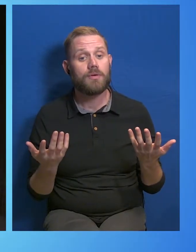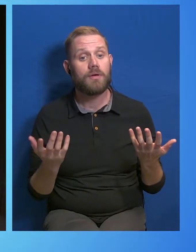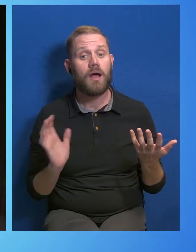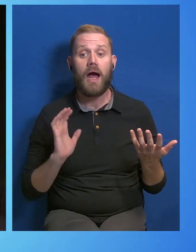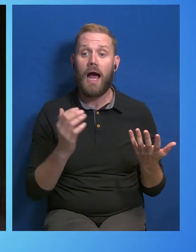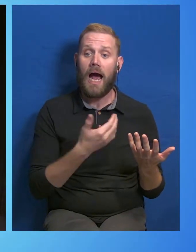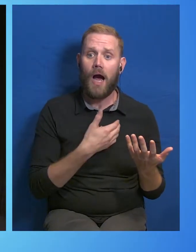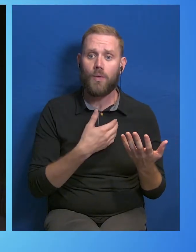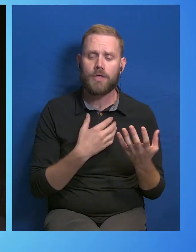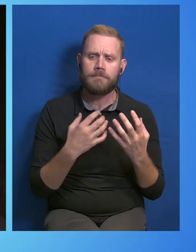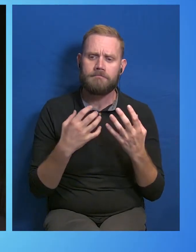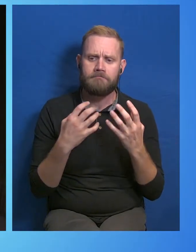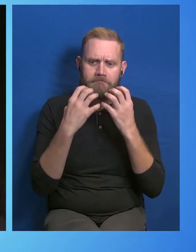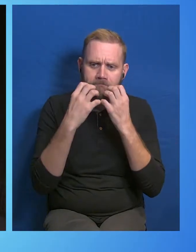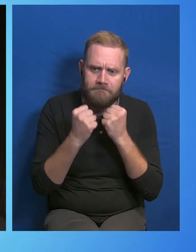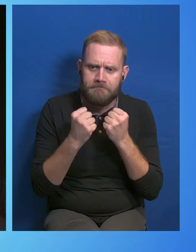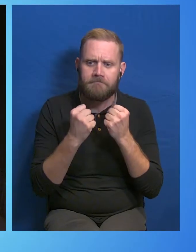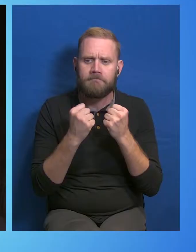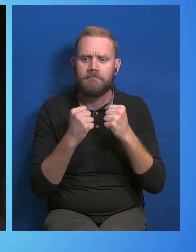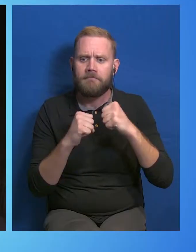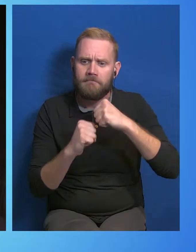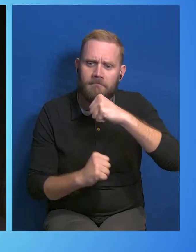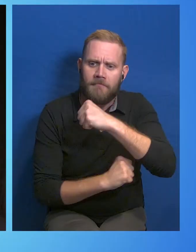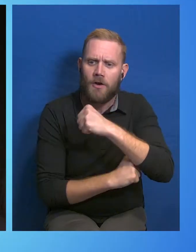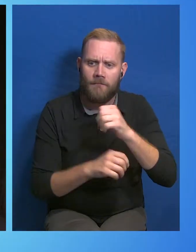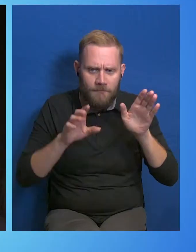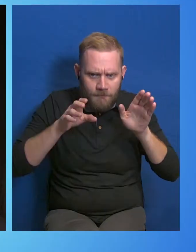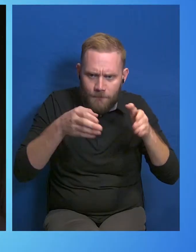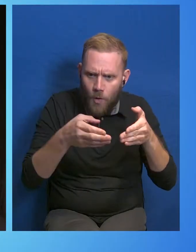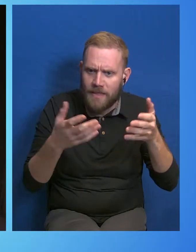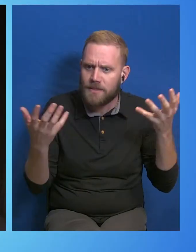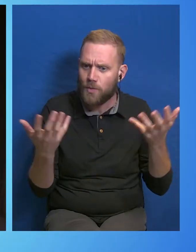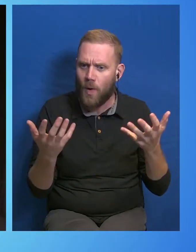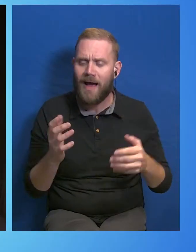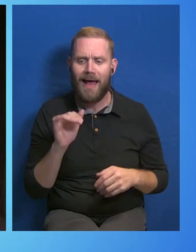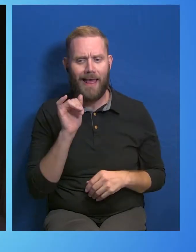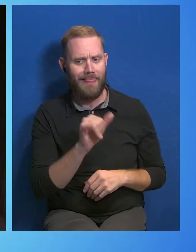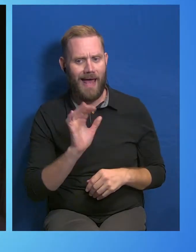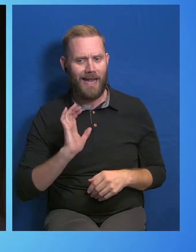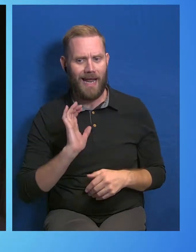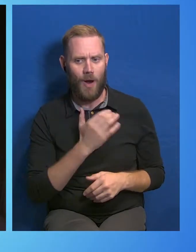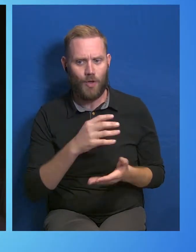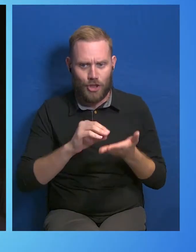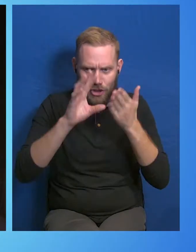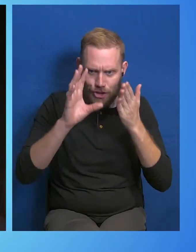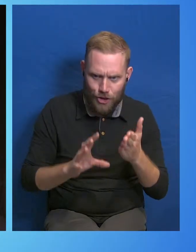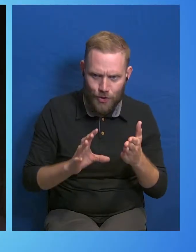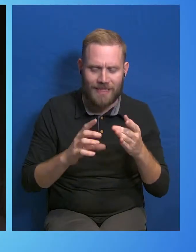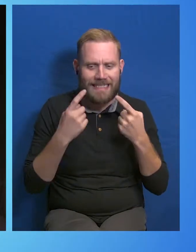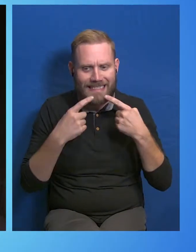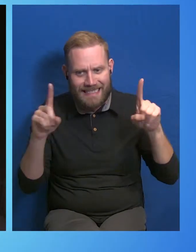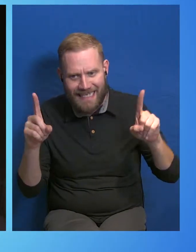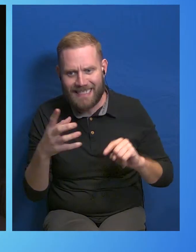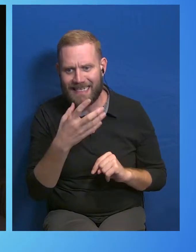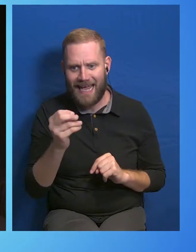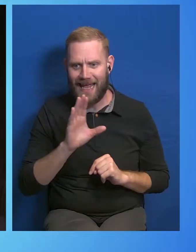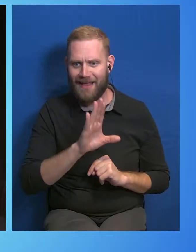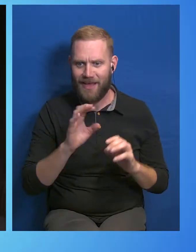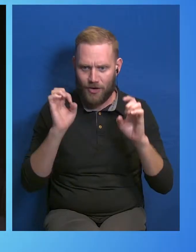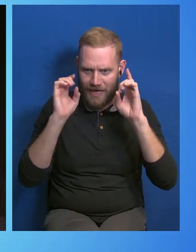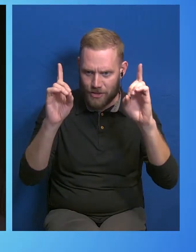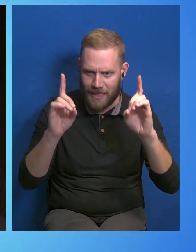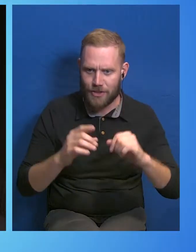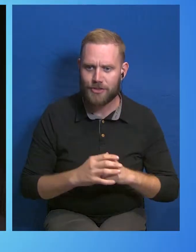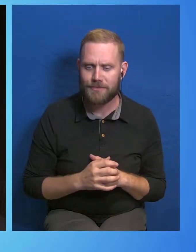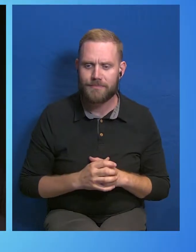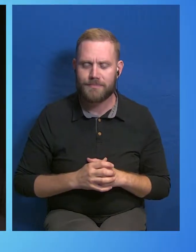our core focus must be that student achievement and student education.